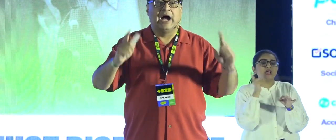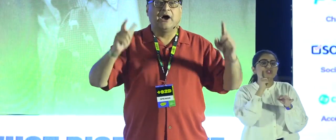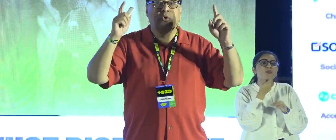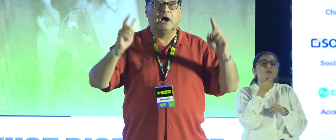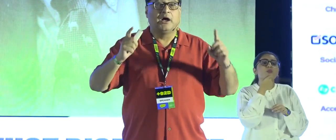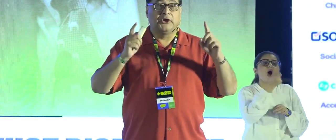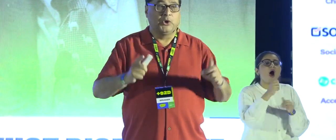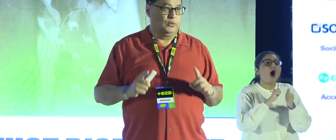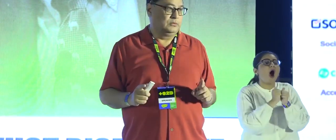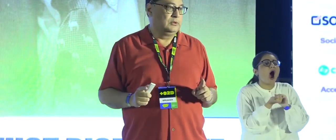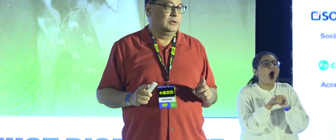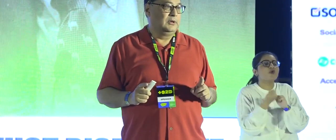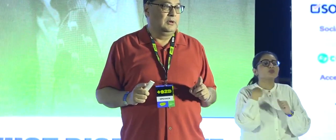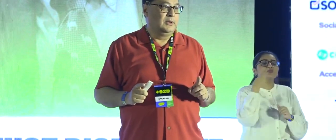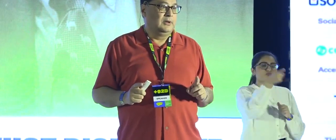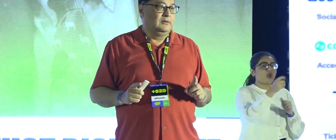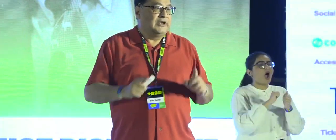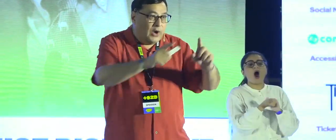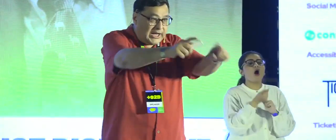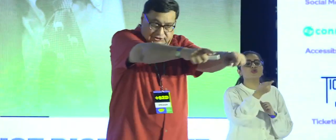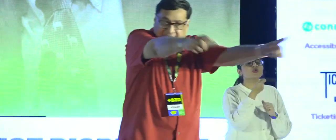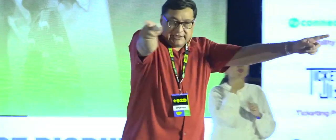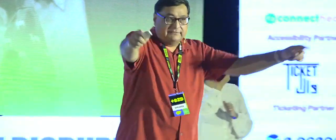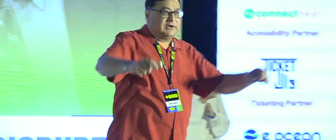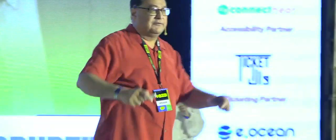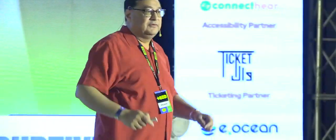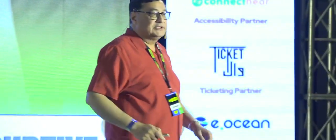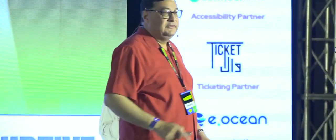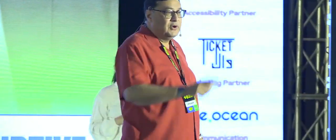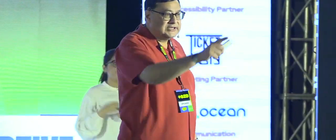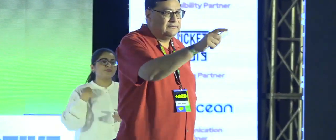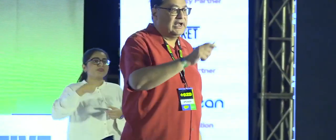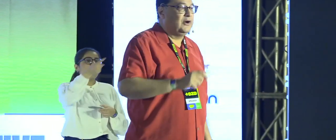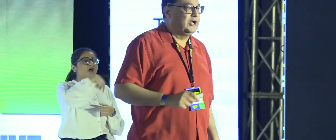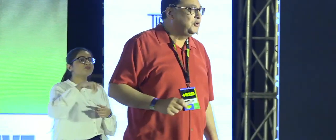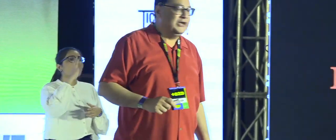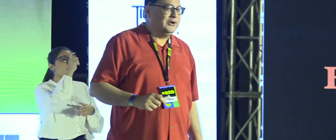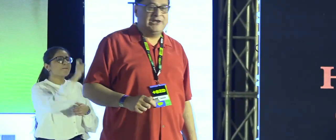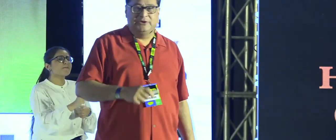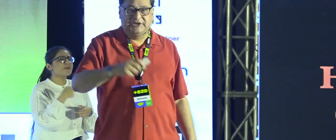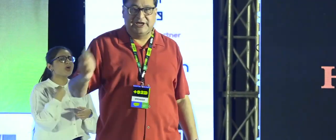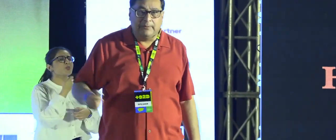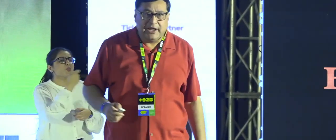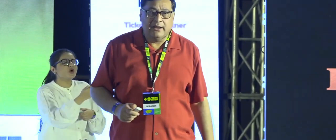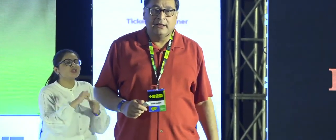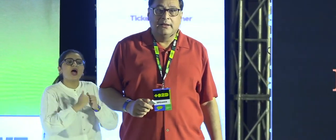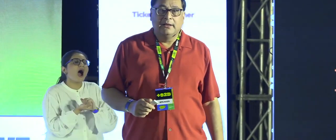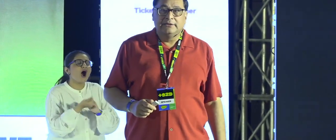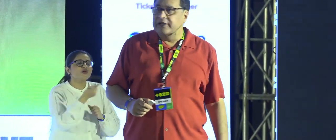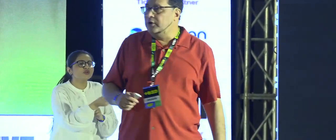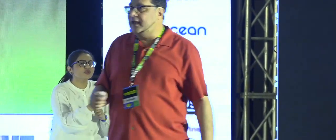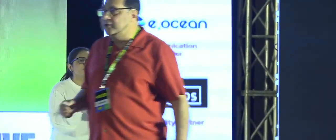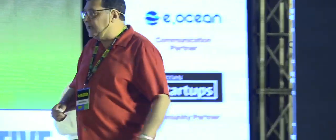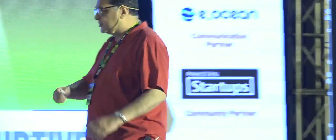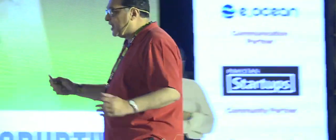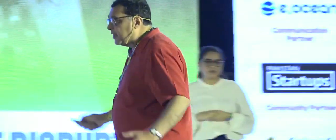question, how are you? When you ask, try this afterwards. When you ask someone, how are you? They don't tell you their GDP.